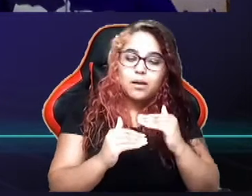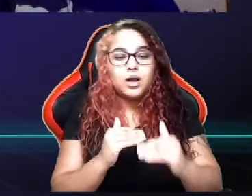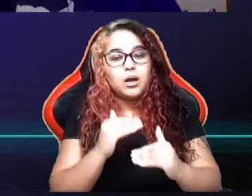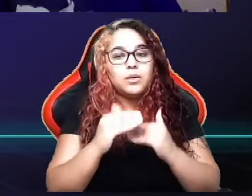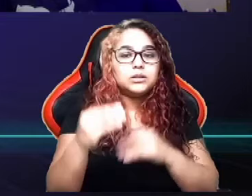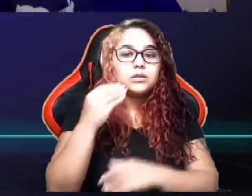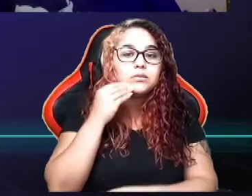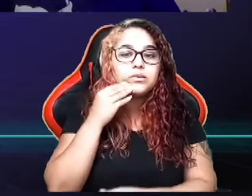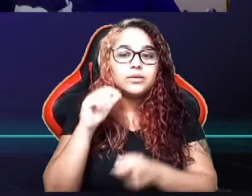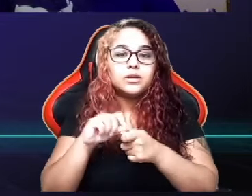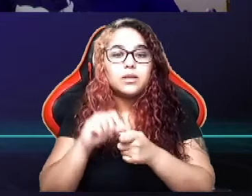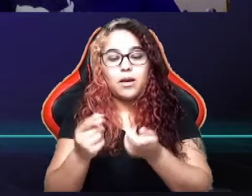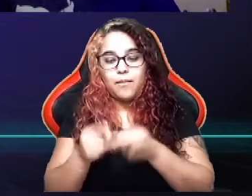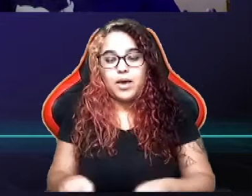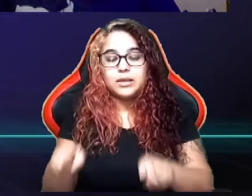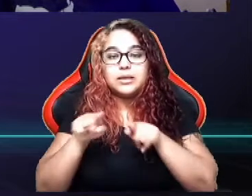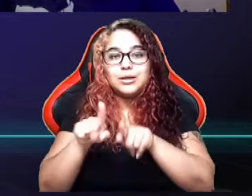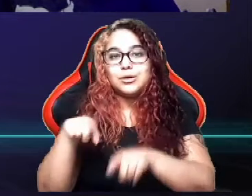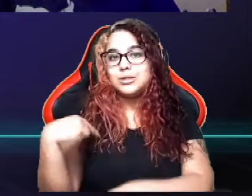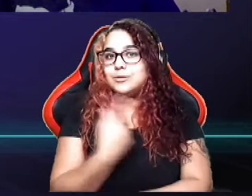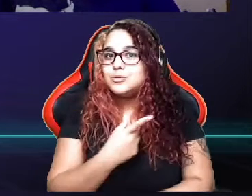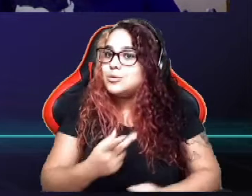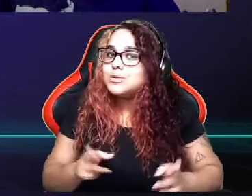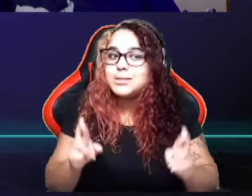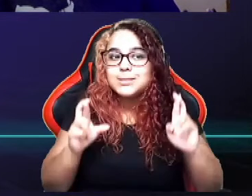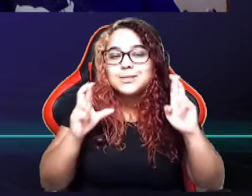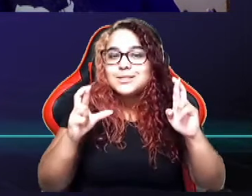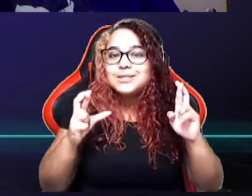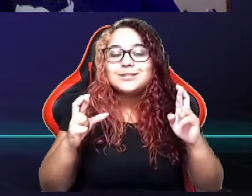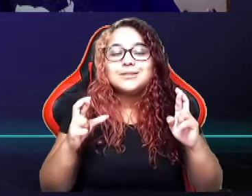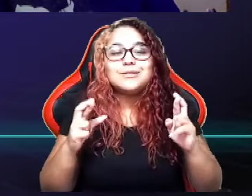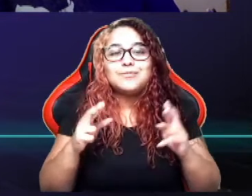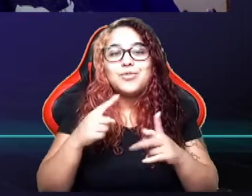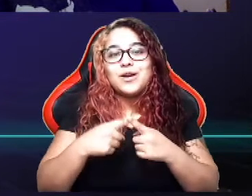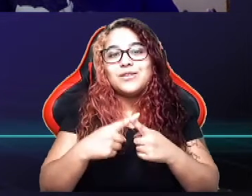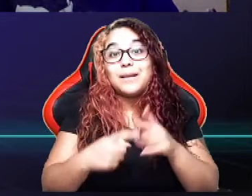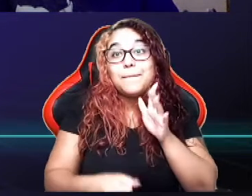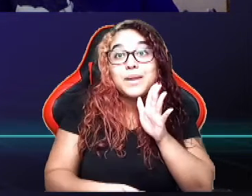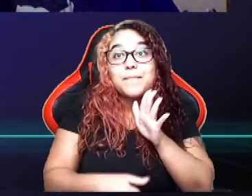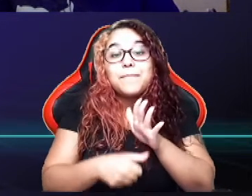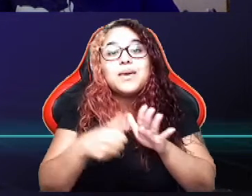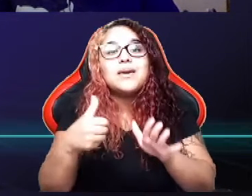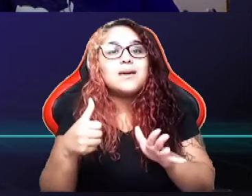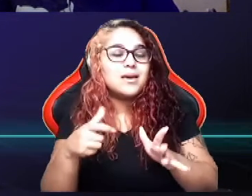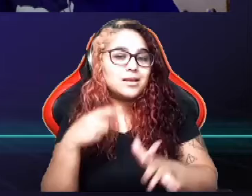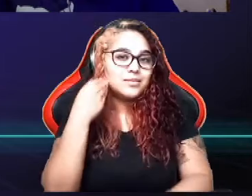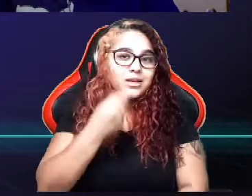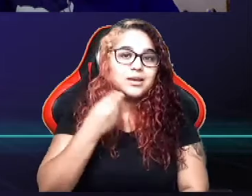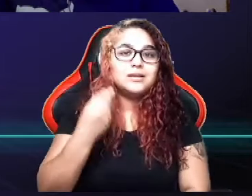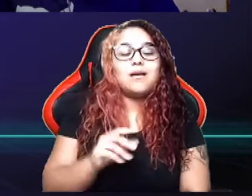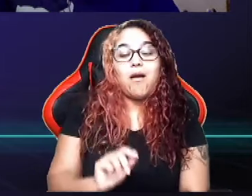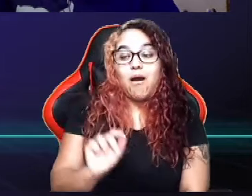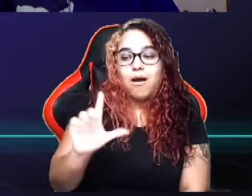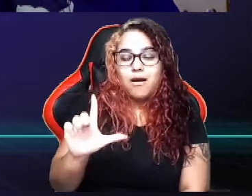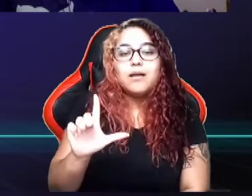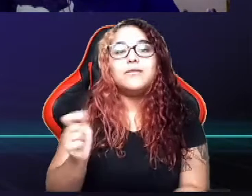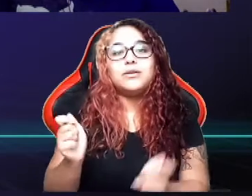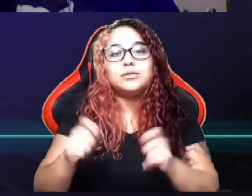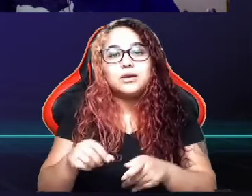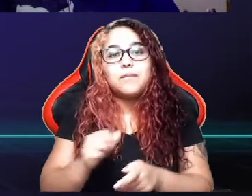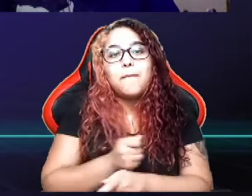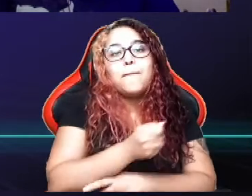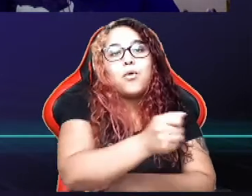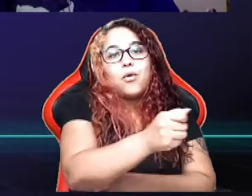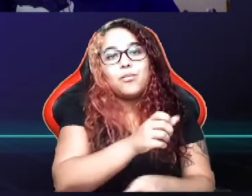do with this partnership. We're very thrilled with that. It's going to be the very first gaming experience that Loud will